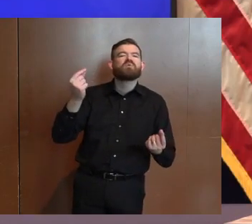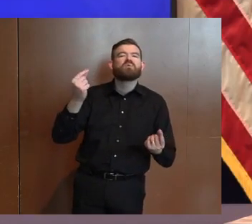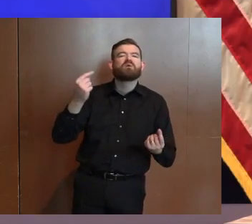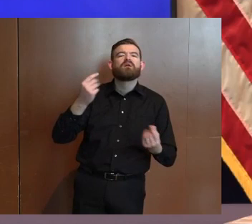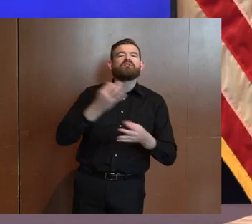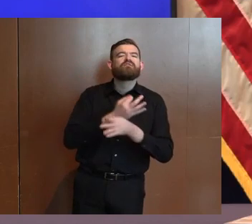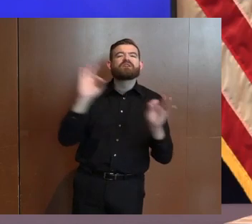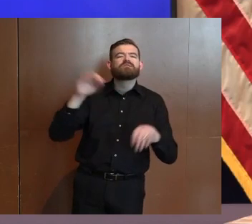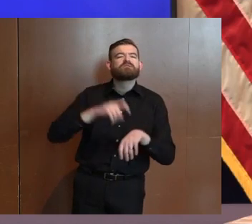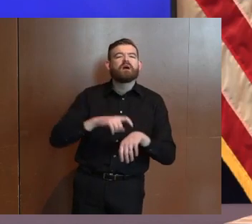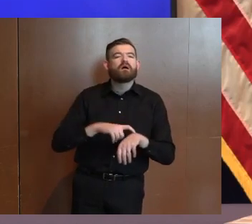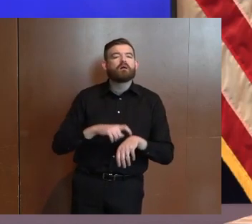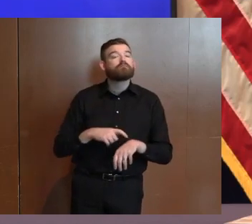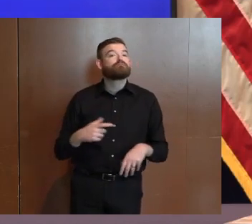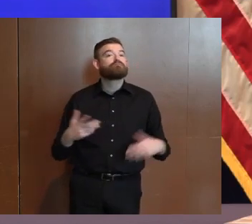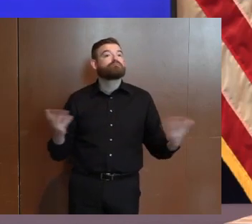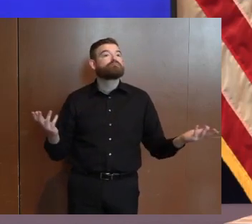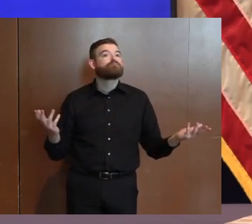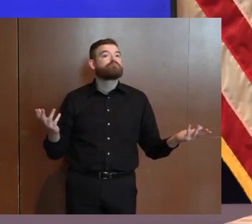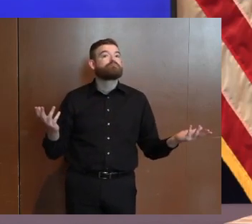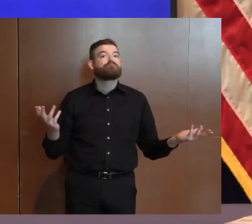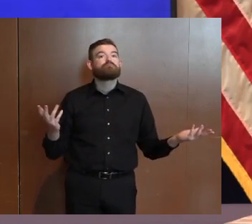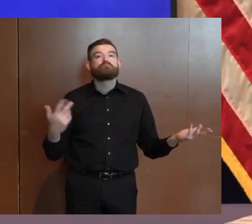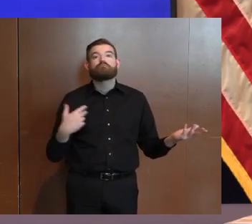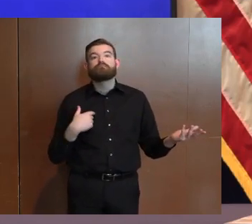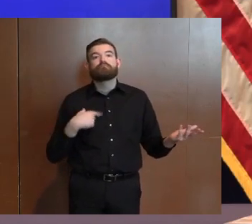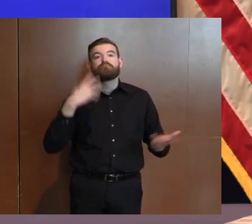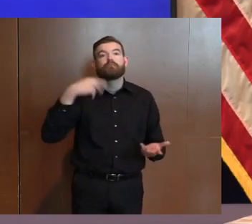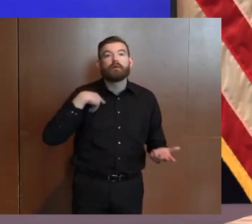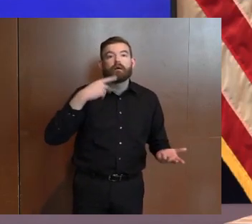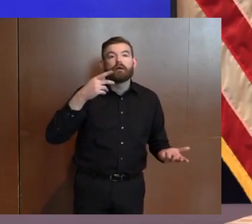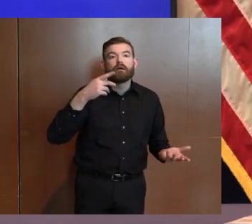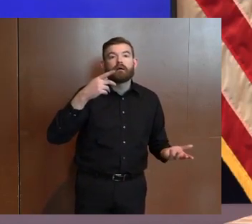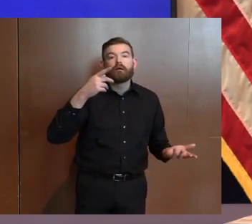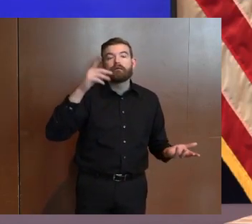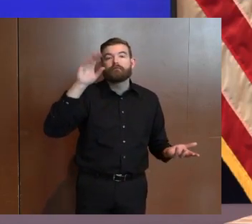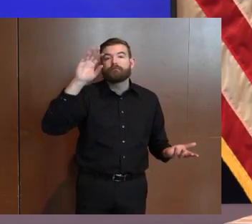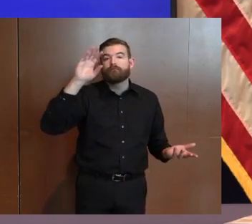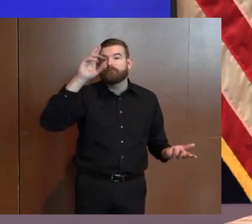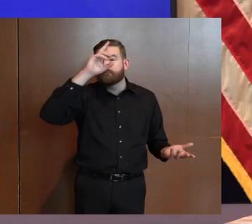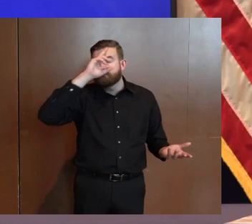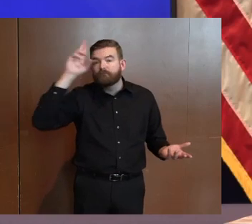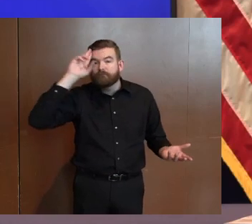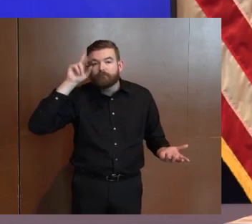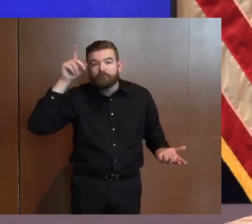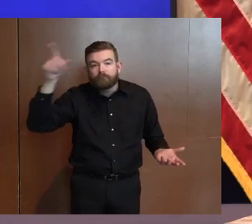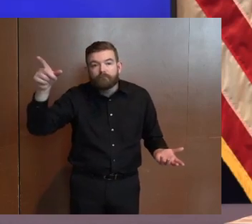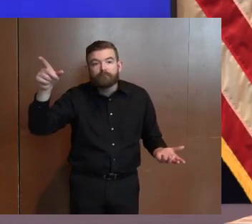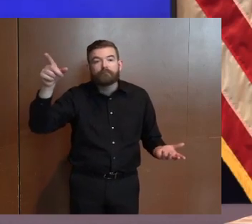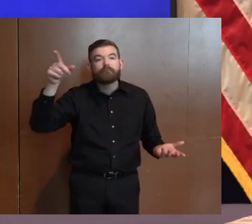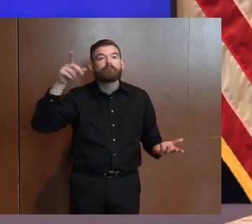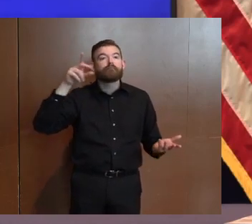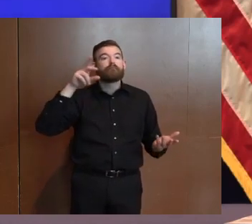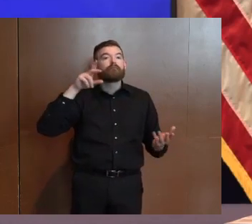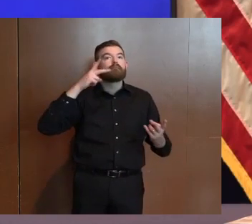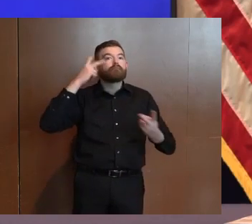The visit to the pop-up field hospital tomorrow is an exception to that. We go to the Rock when we